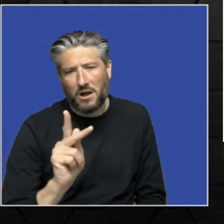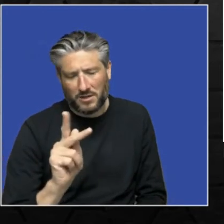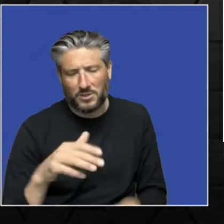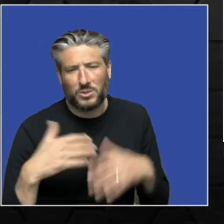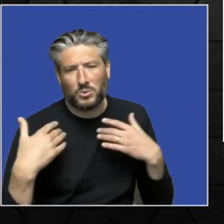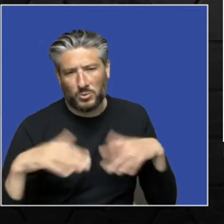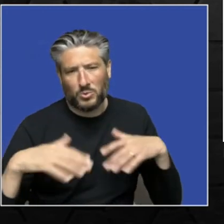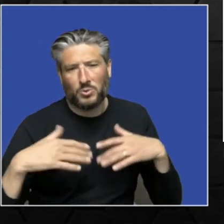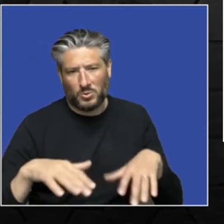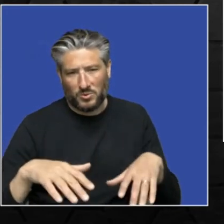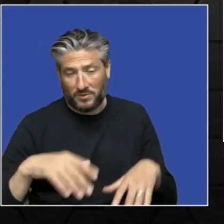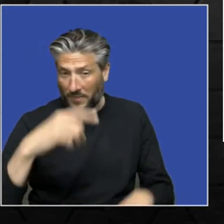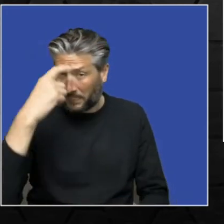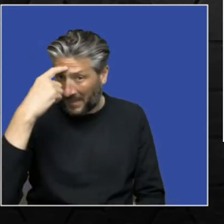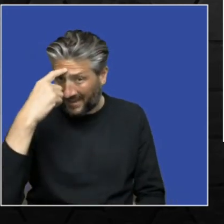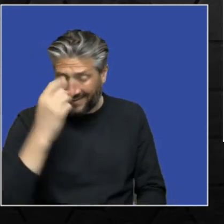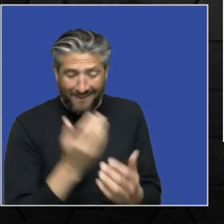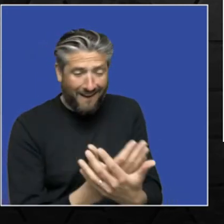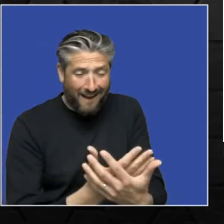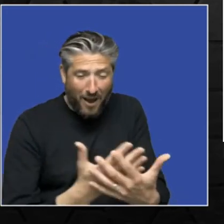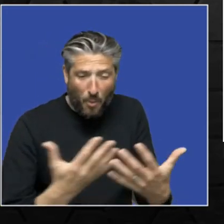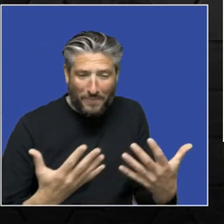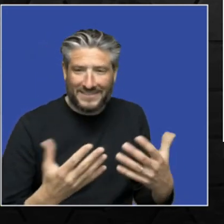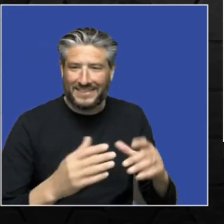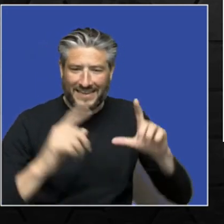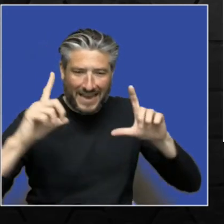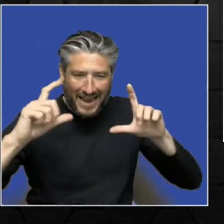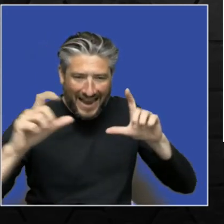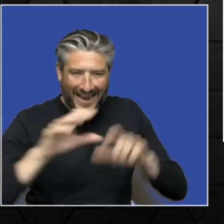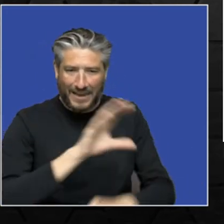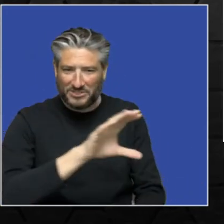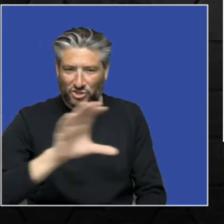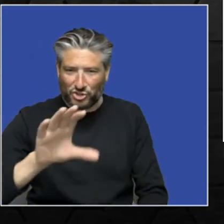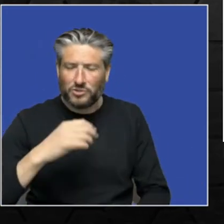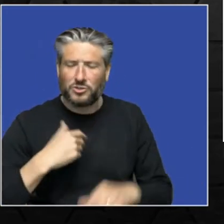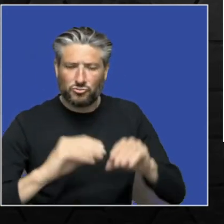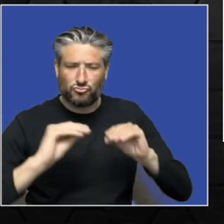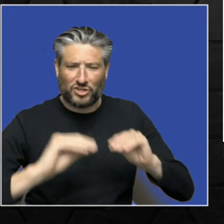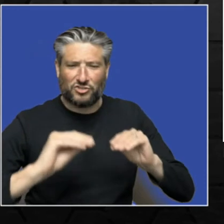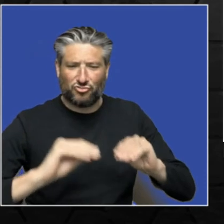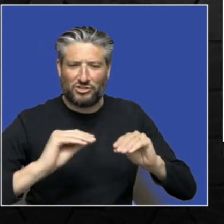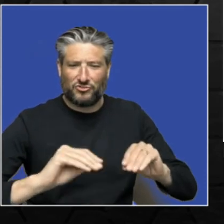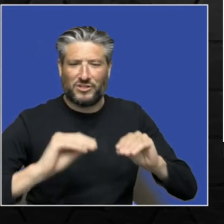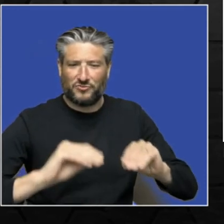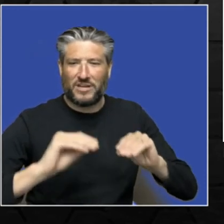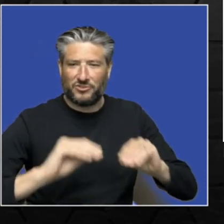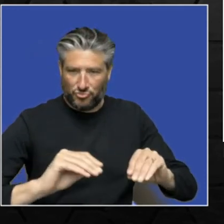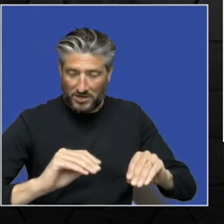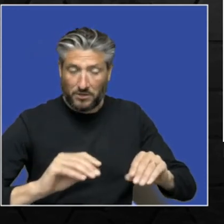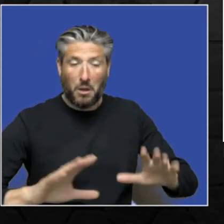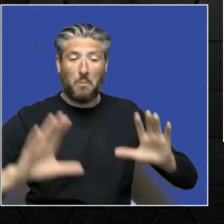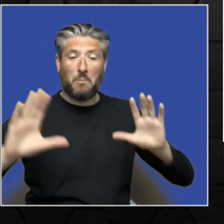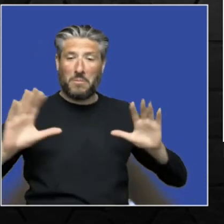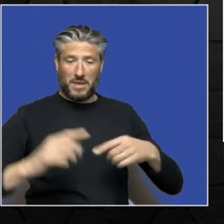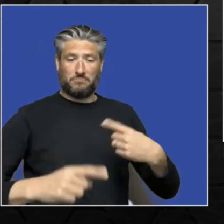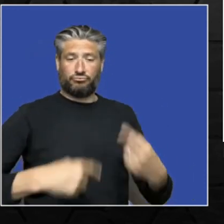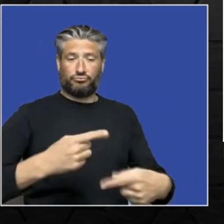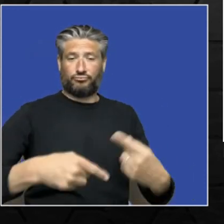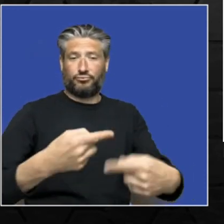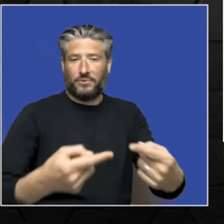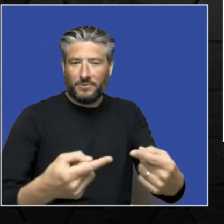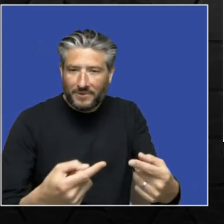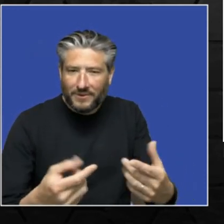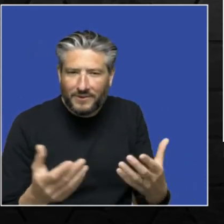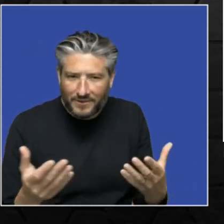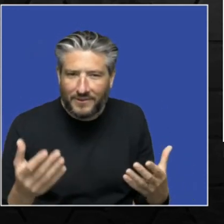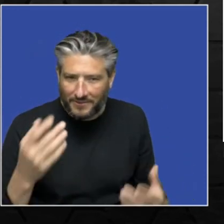the amount of images it has to be trained on, and then, immediately trying to manage the space between the images, space meaning